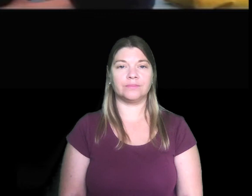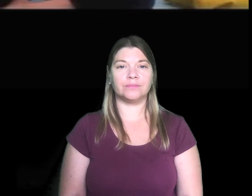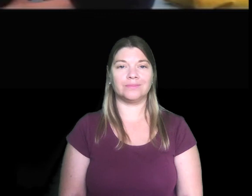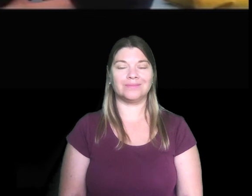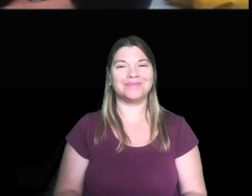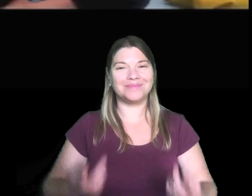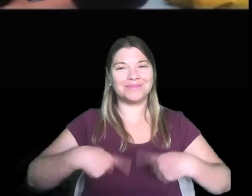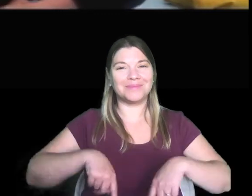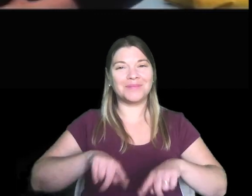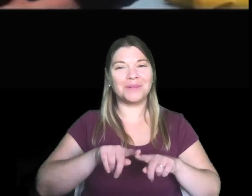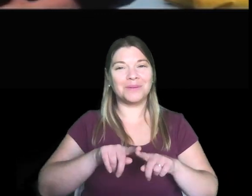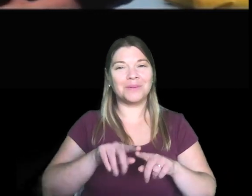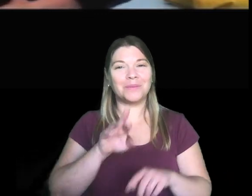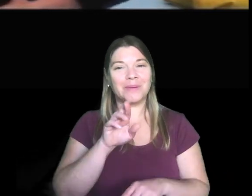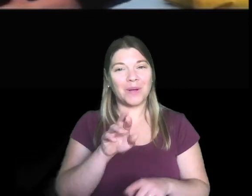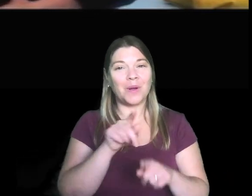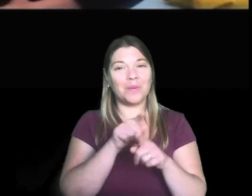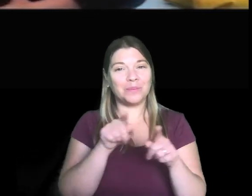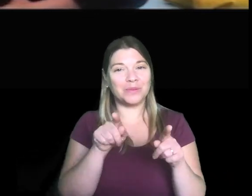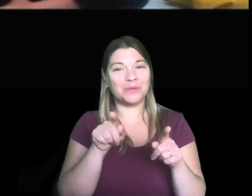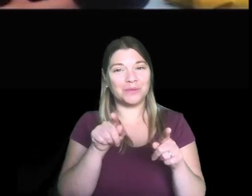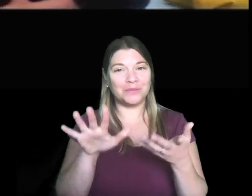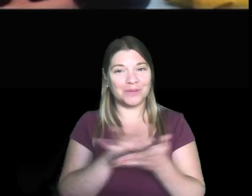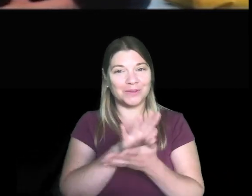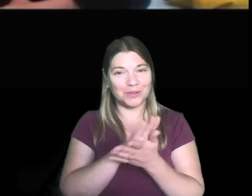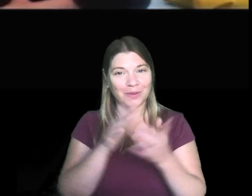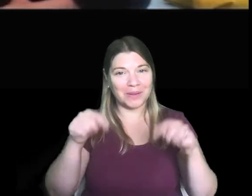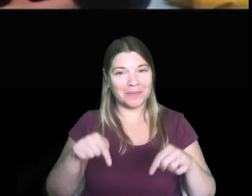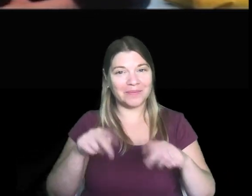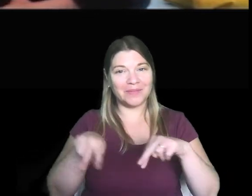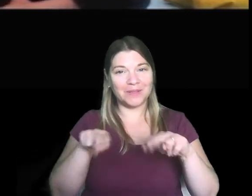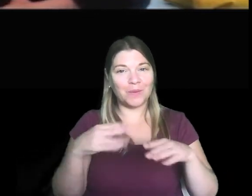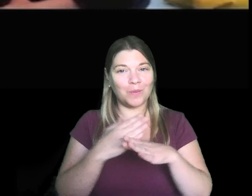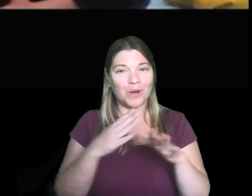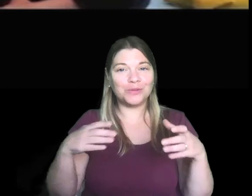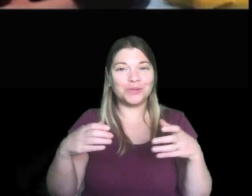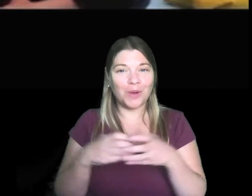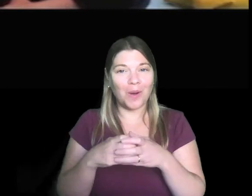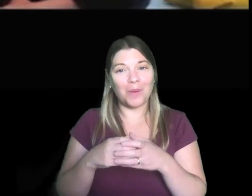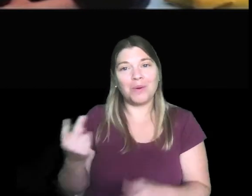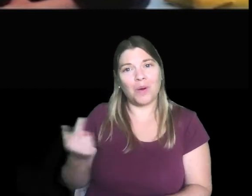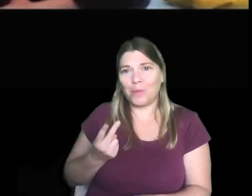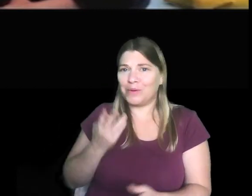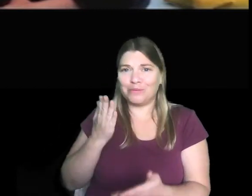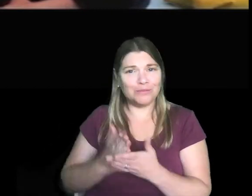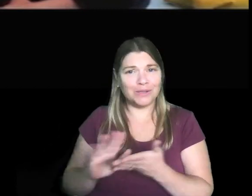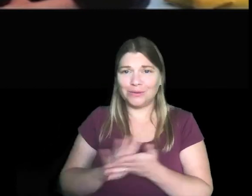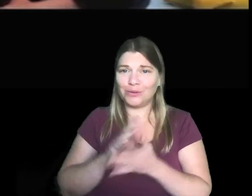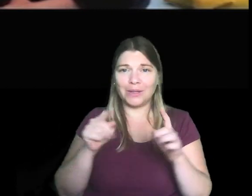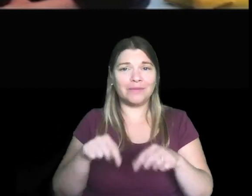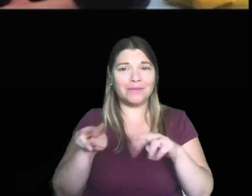We hope you've enjoyed this time as much as we have, and that you have found some new ways of creatively using the